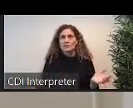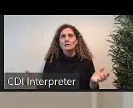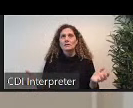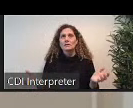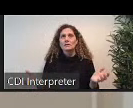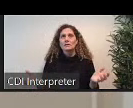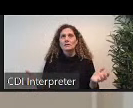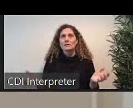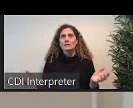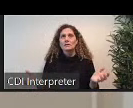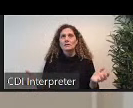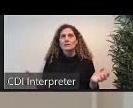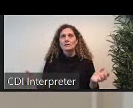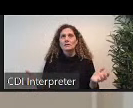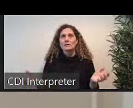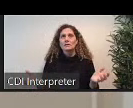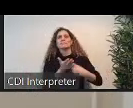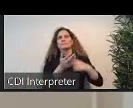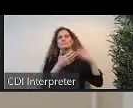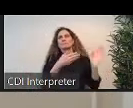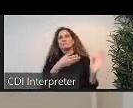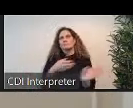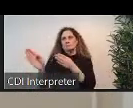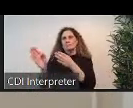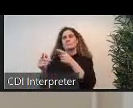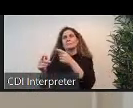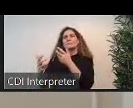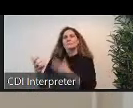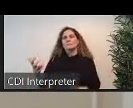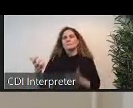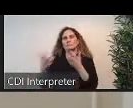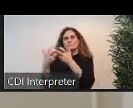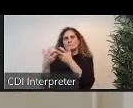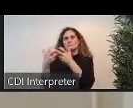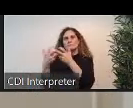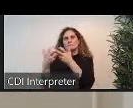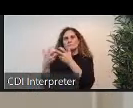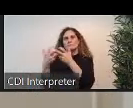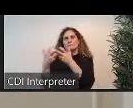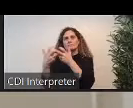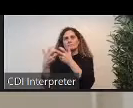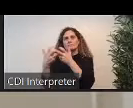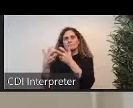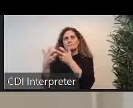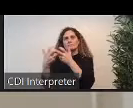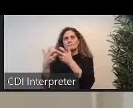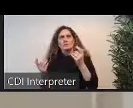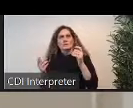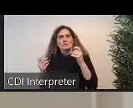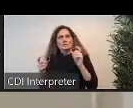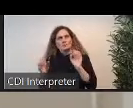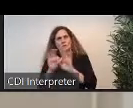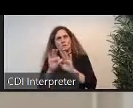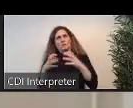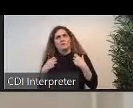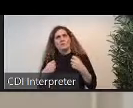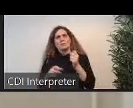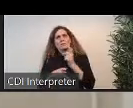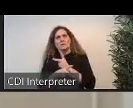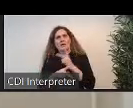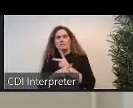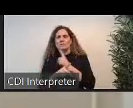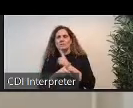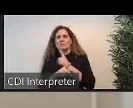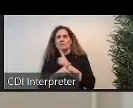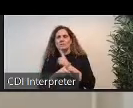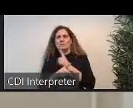Our goal is to make sure that people have health care. I think health care is a basic human right, and I want to make sure that we are doing everything we